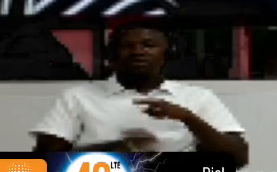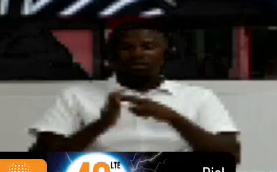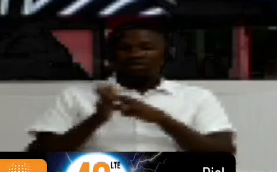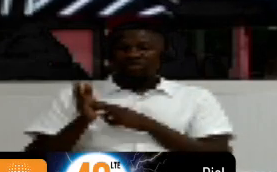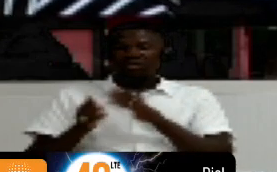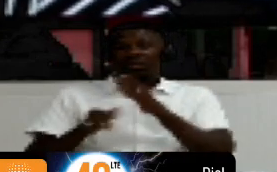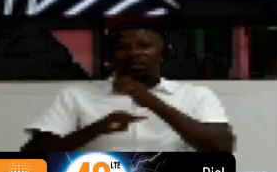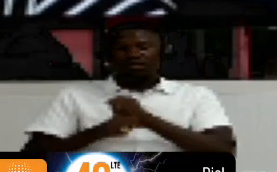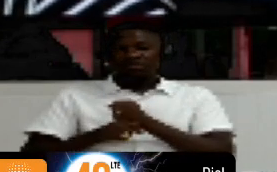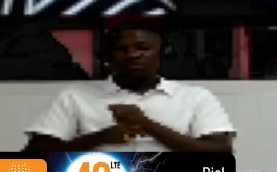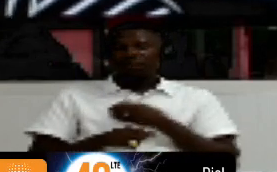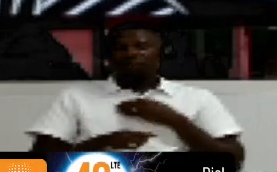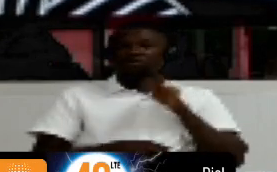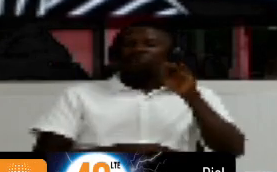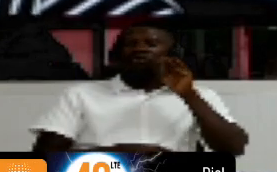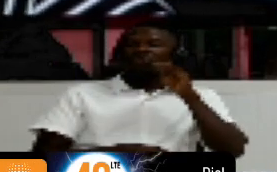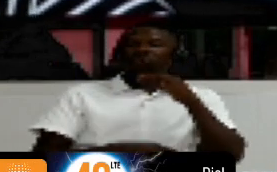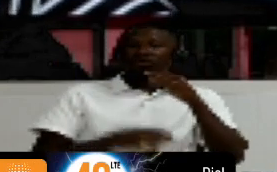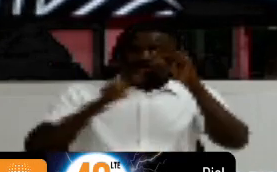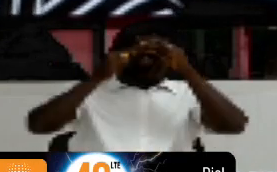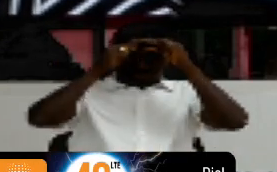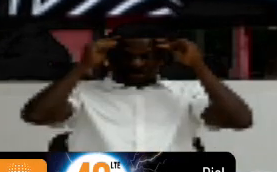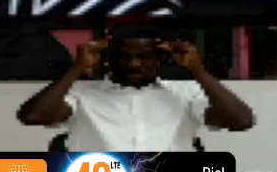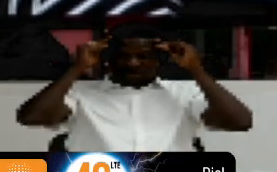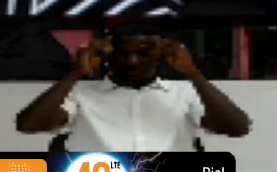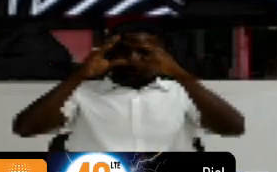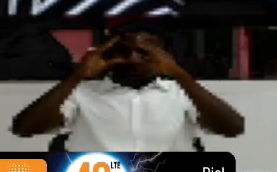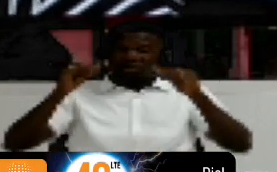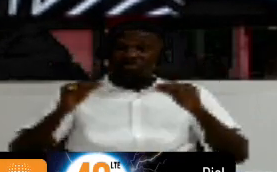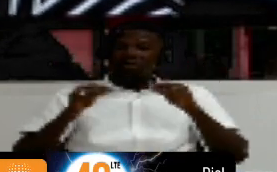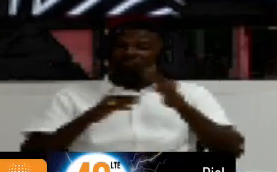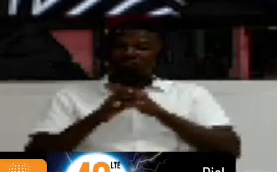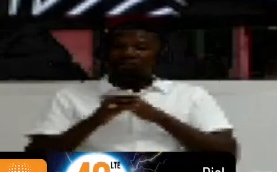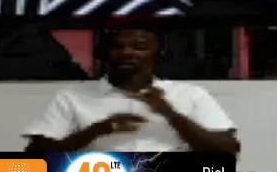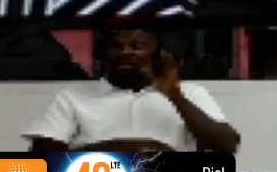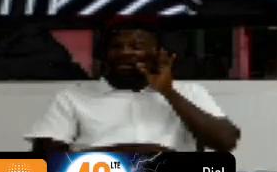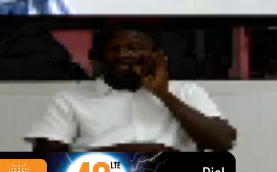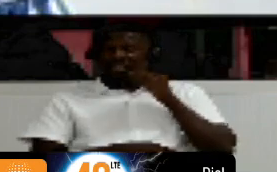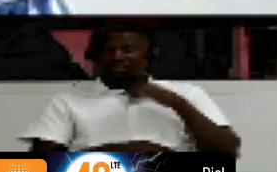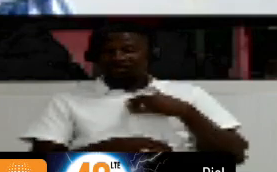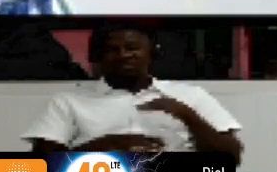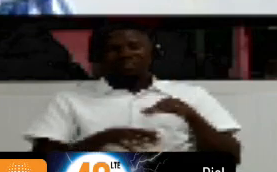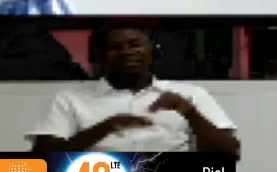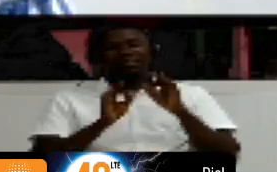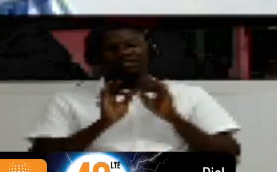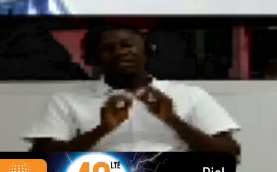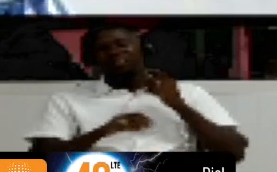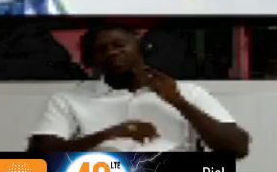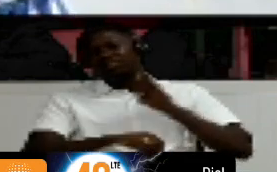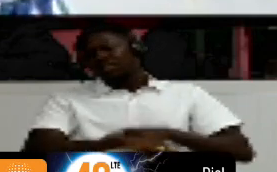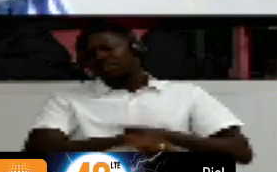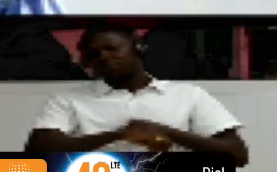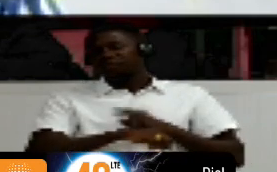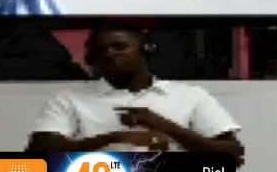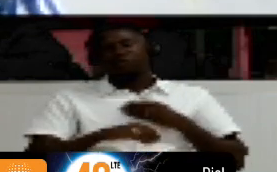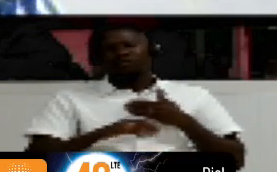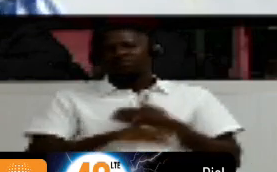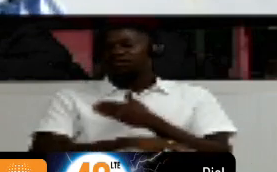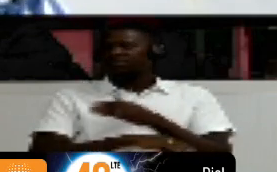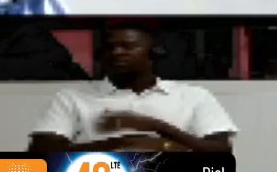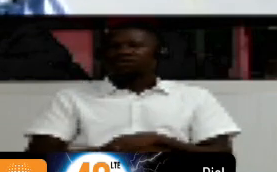room before they respond, it has to take time. So normally Hassan